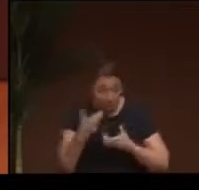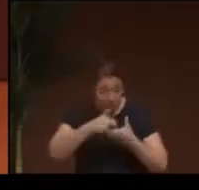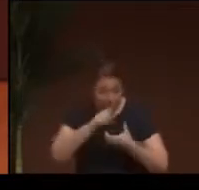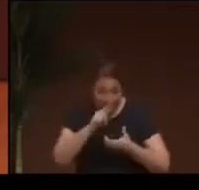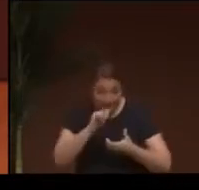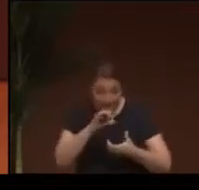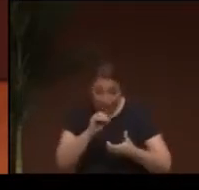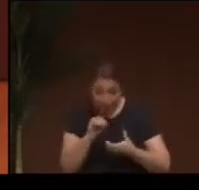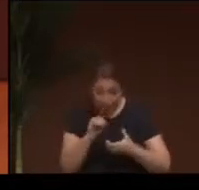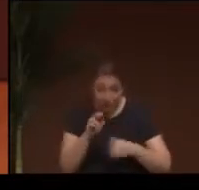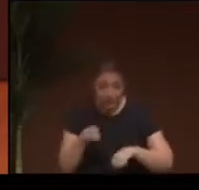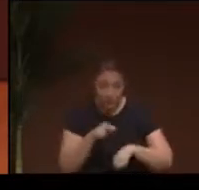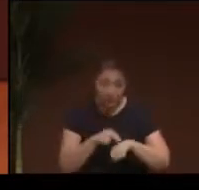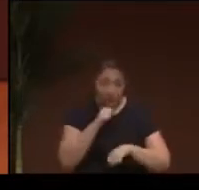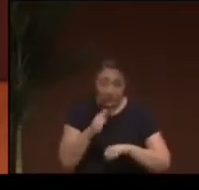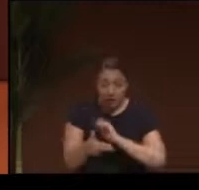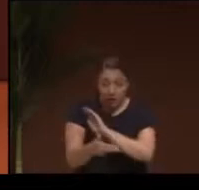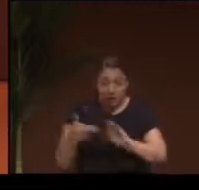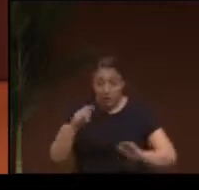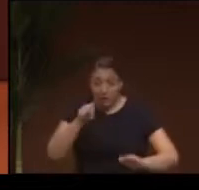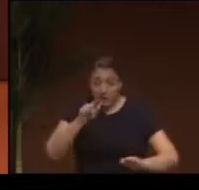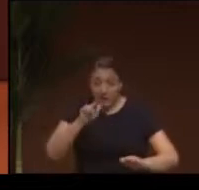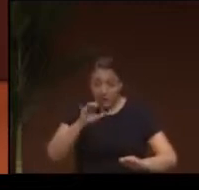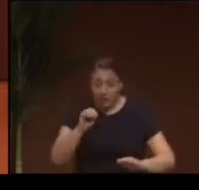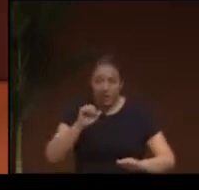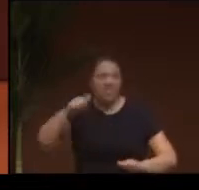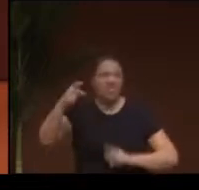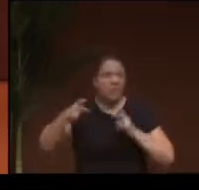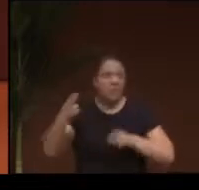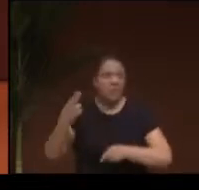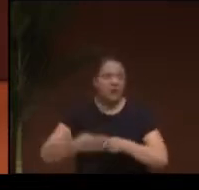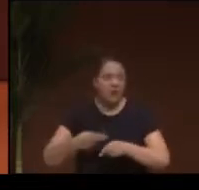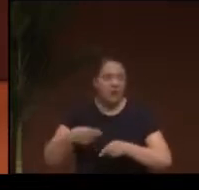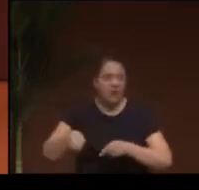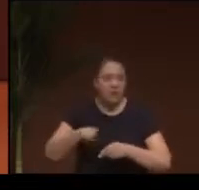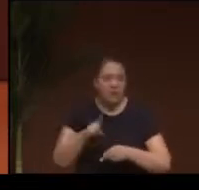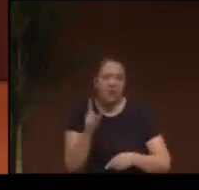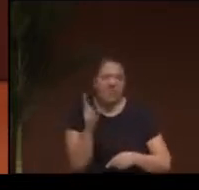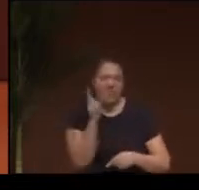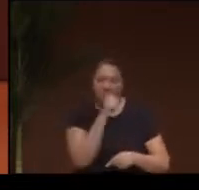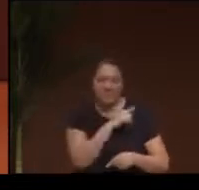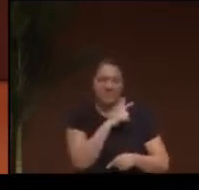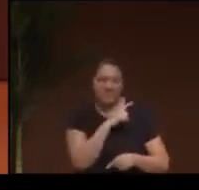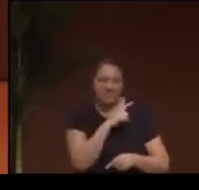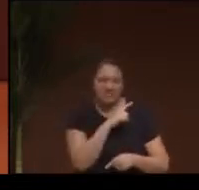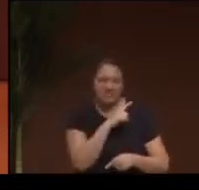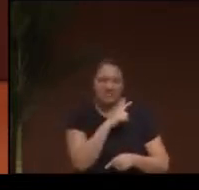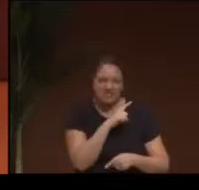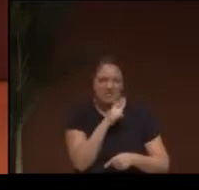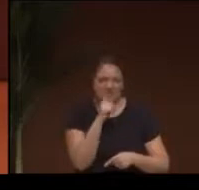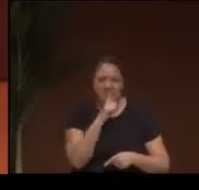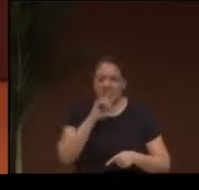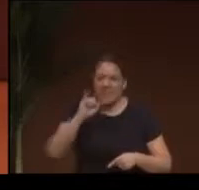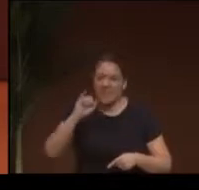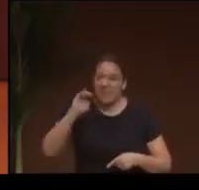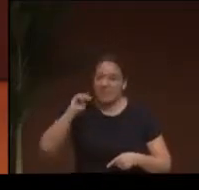you were not considered Taino. They called us, everyone else, they call us pretenders or imposters. That's what